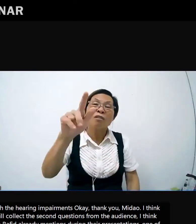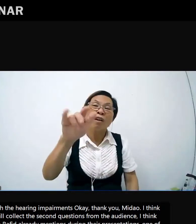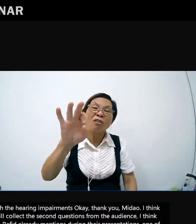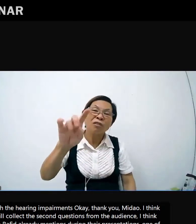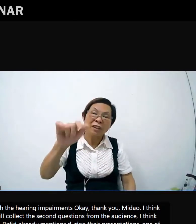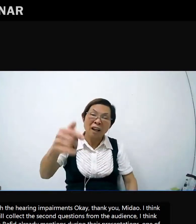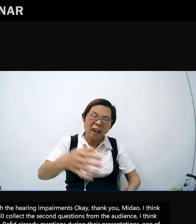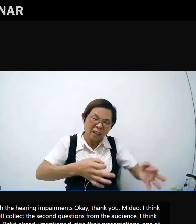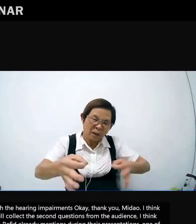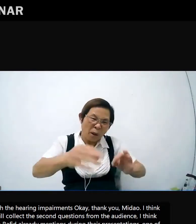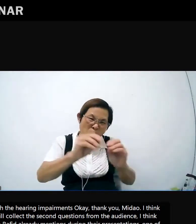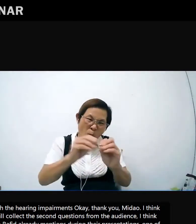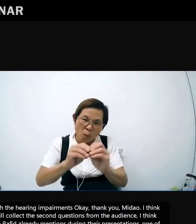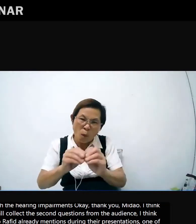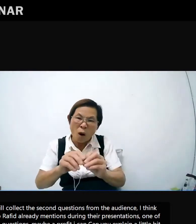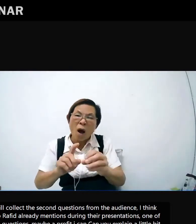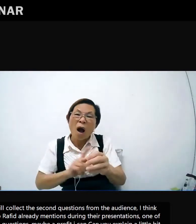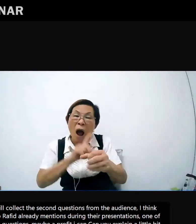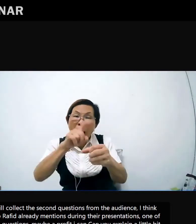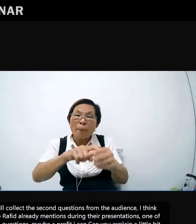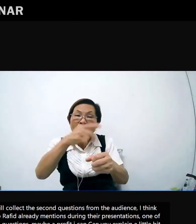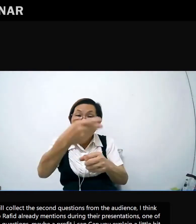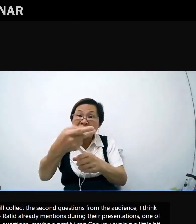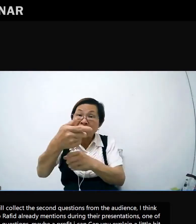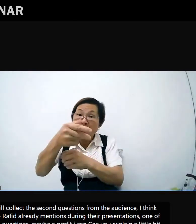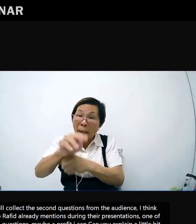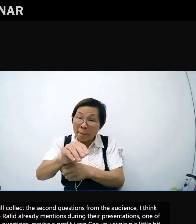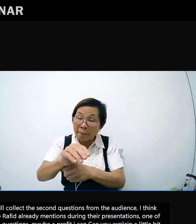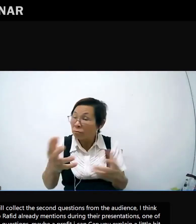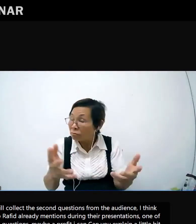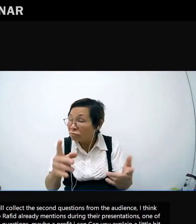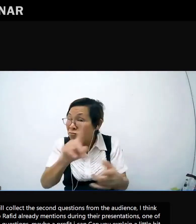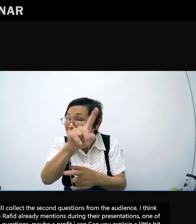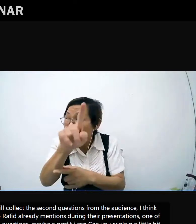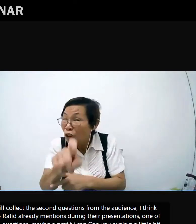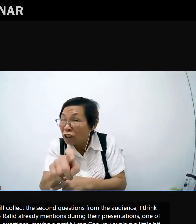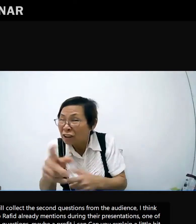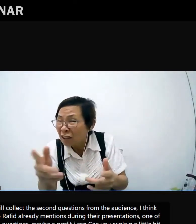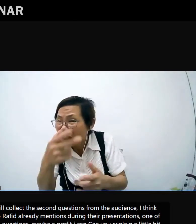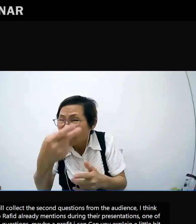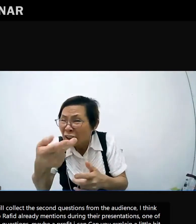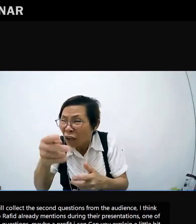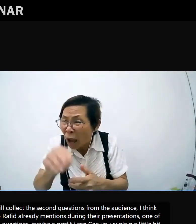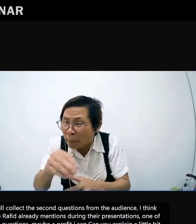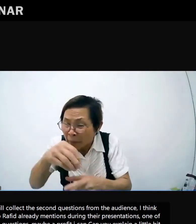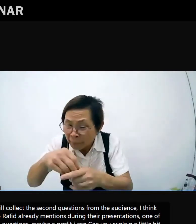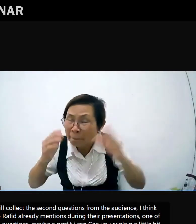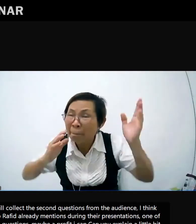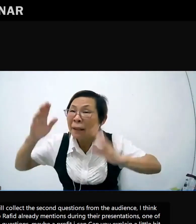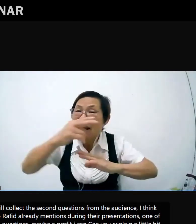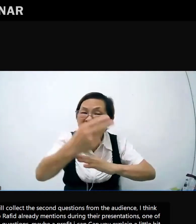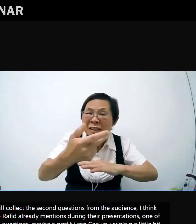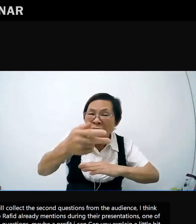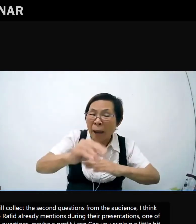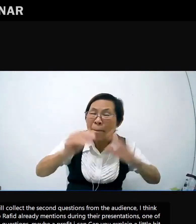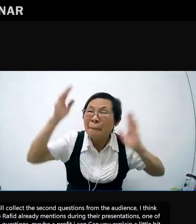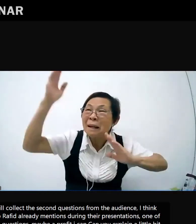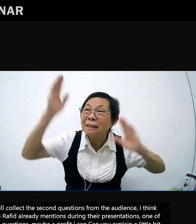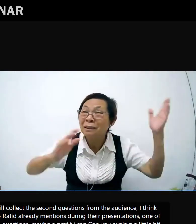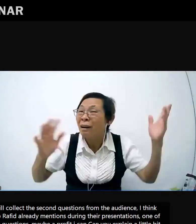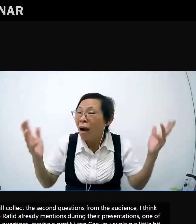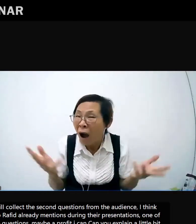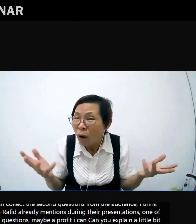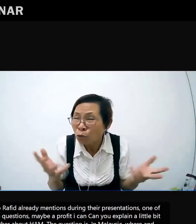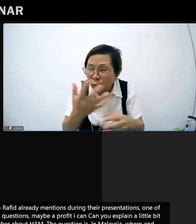a little bit further about HAM. The question is, in Malaysia, where and how to get